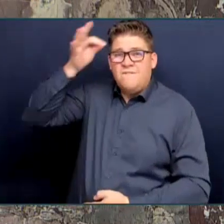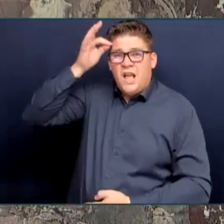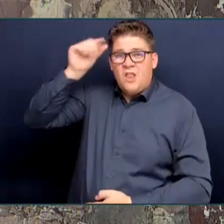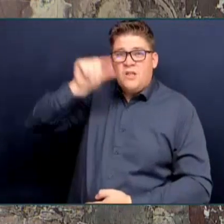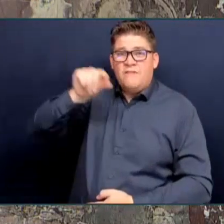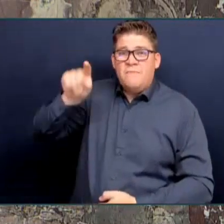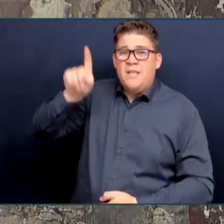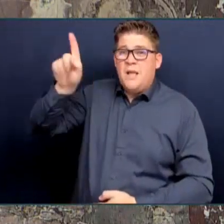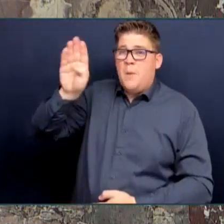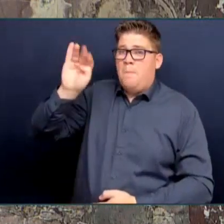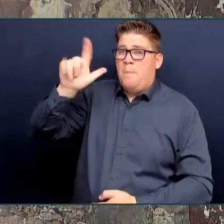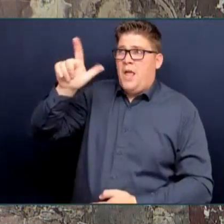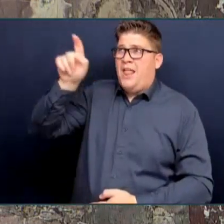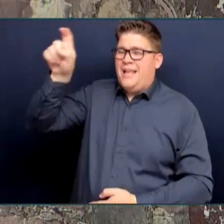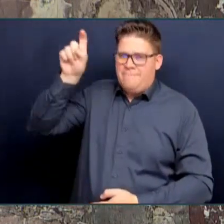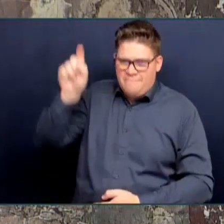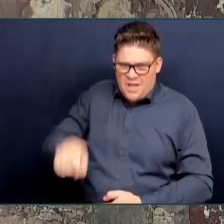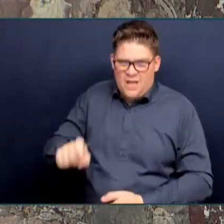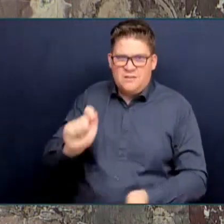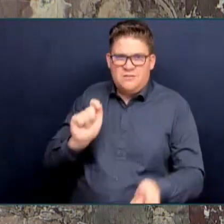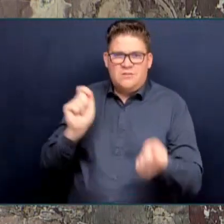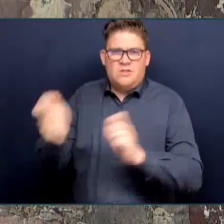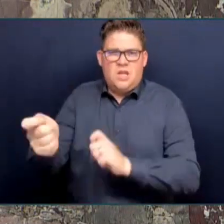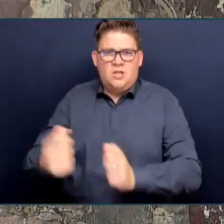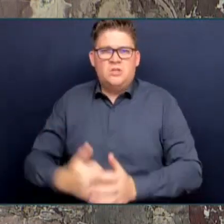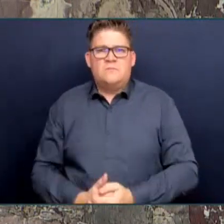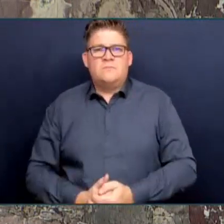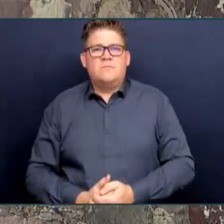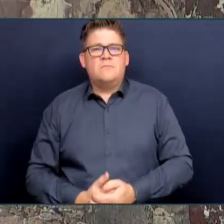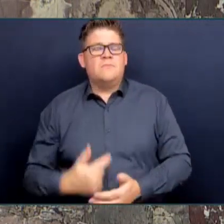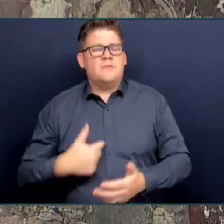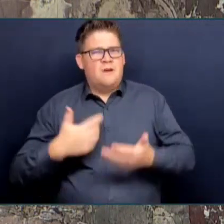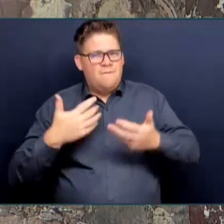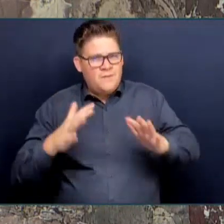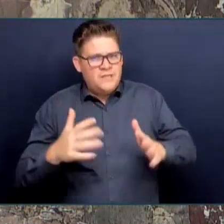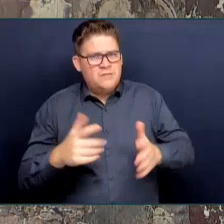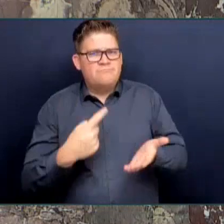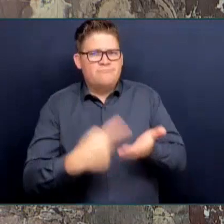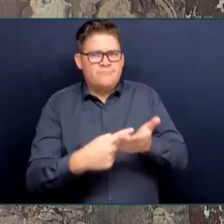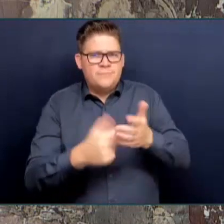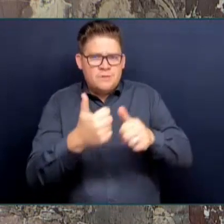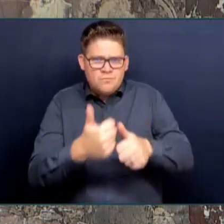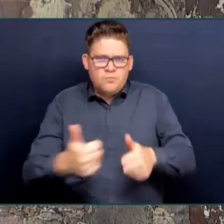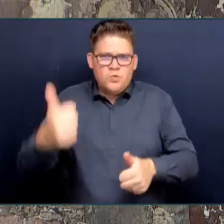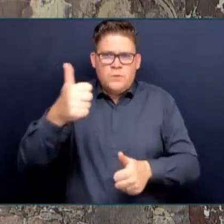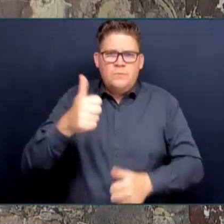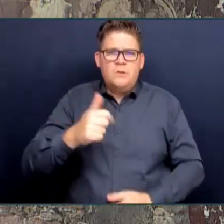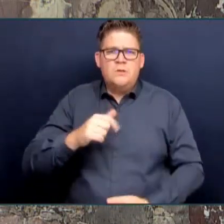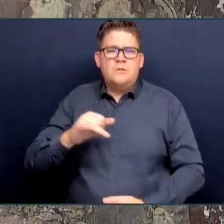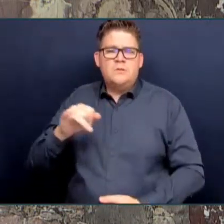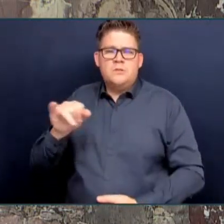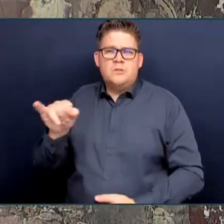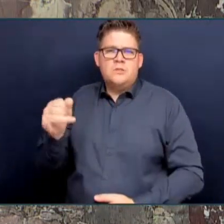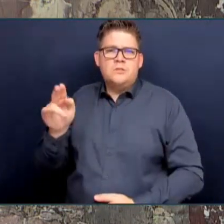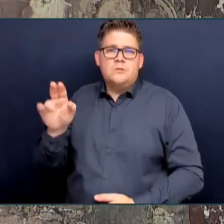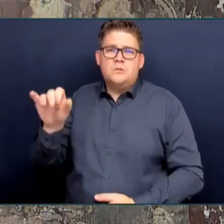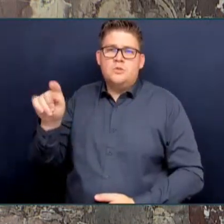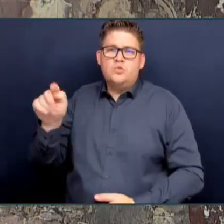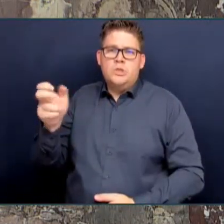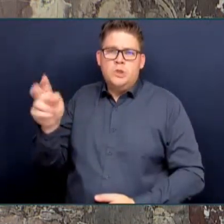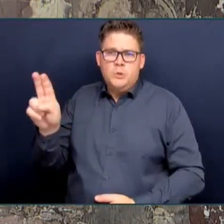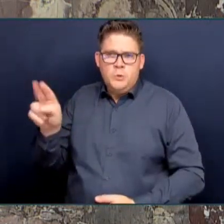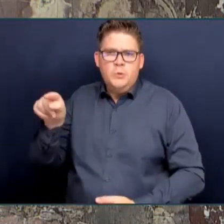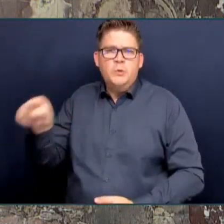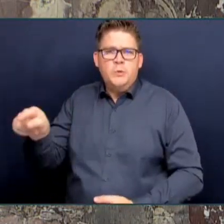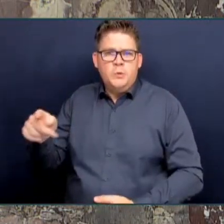about this. I've talked to the federal public safety minister about this. I've talked with our regional cabinet representative about this, and we will continue to advocate at the